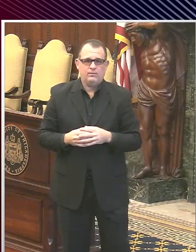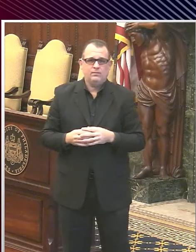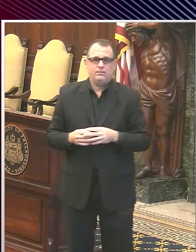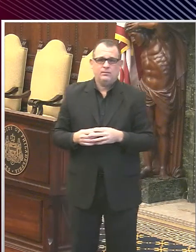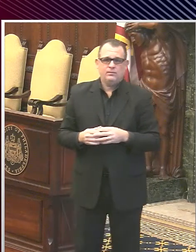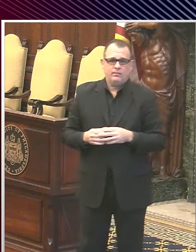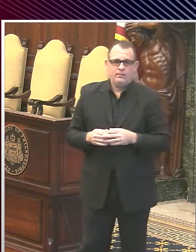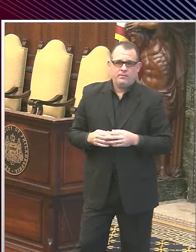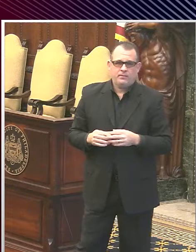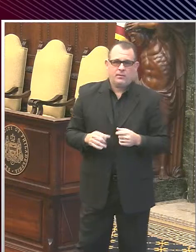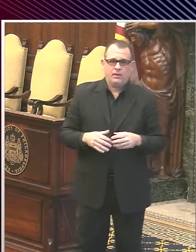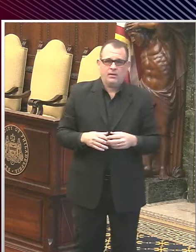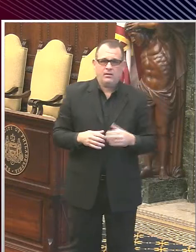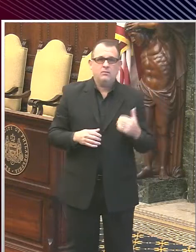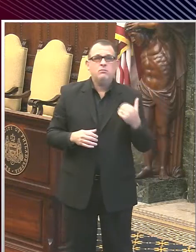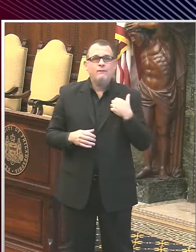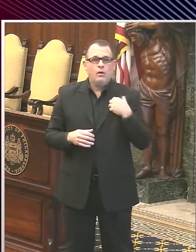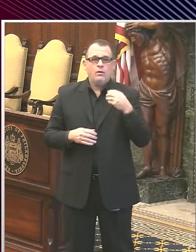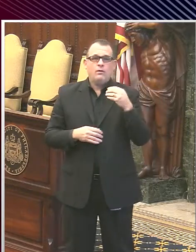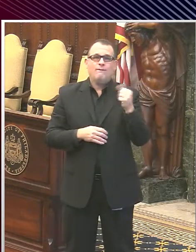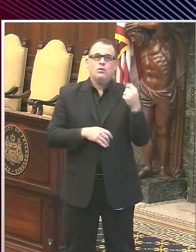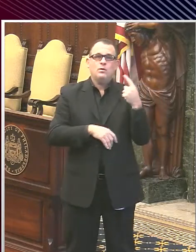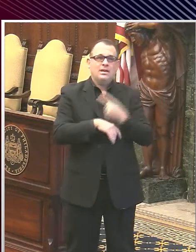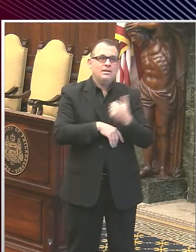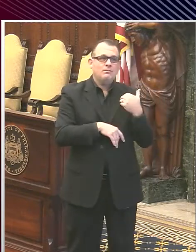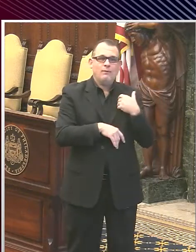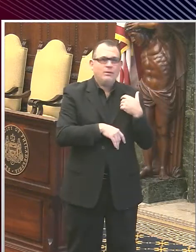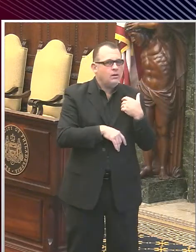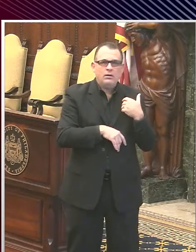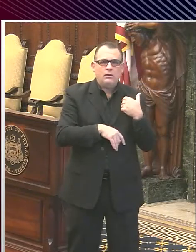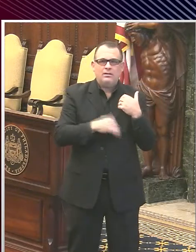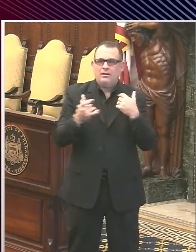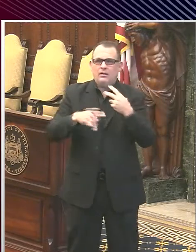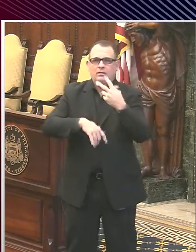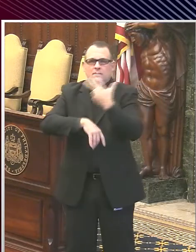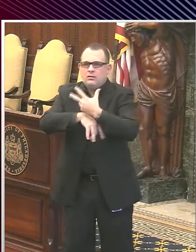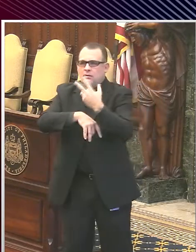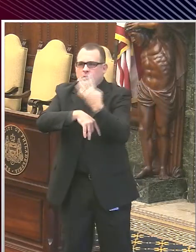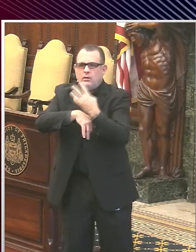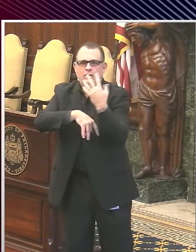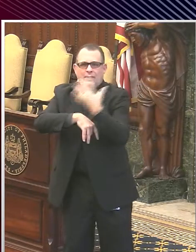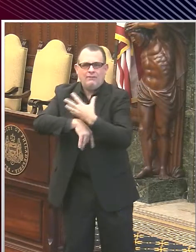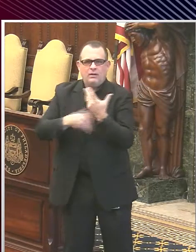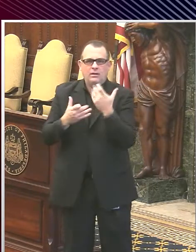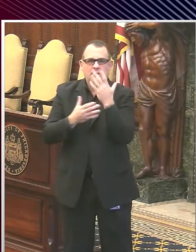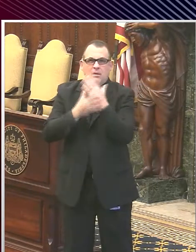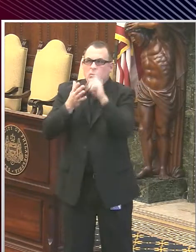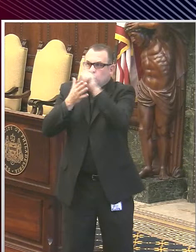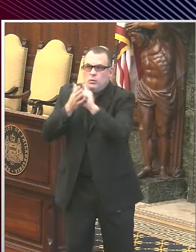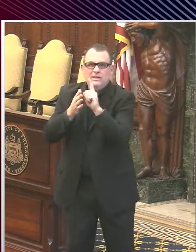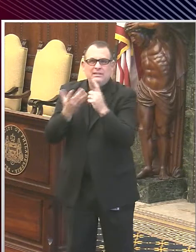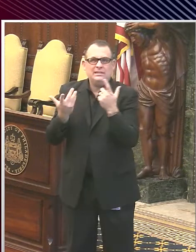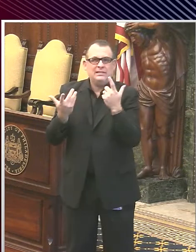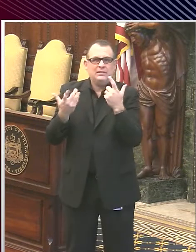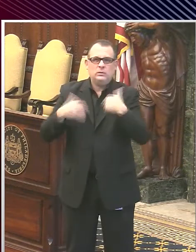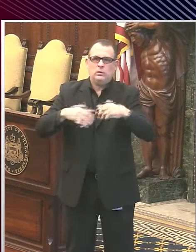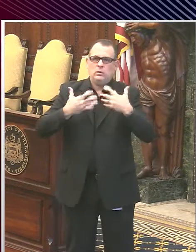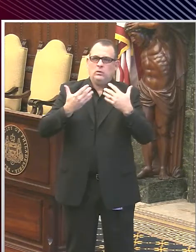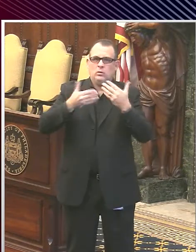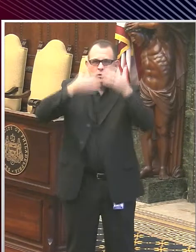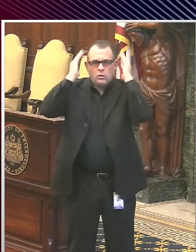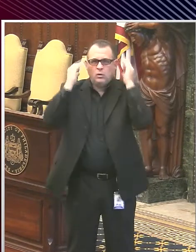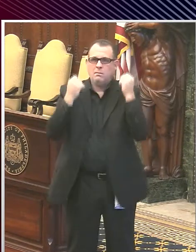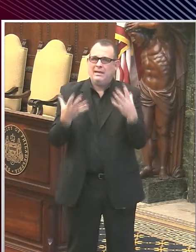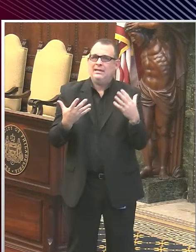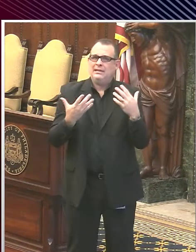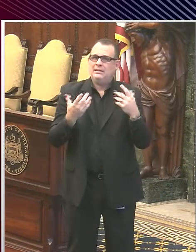instead of 1 to 2 days. There's some people we've heard that have gotten the results back as late as 7 days after they were tested. So during this time when it may be difficult